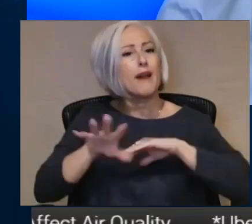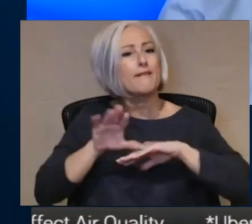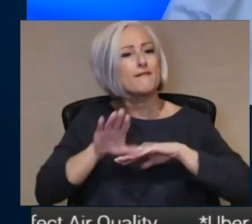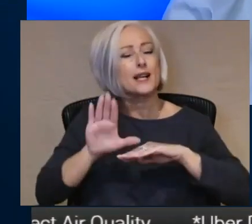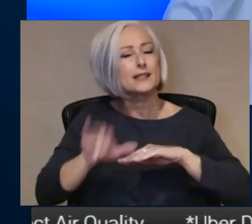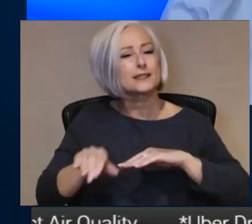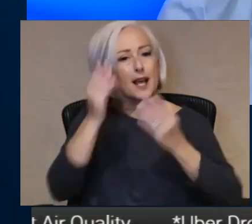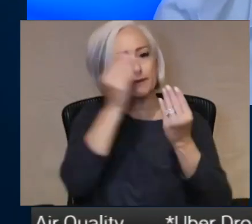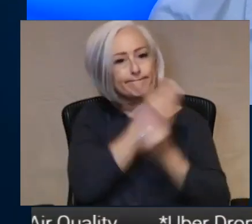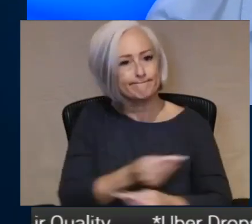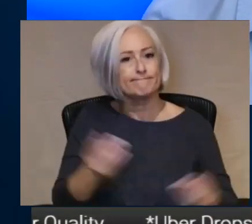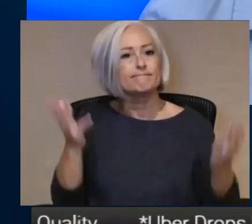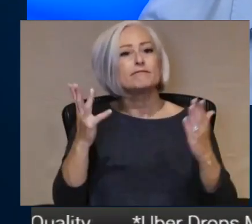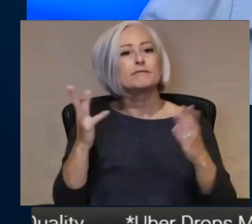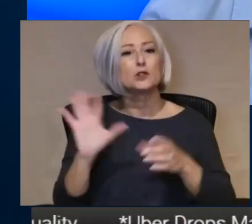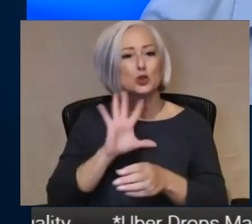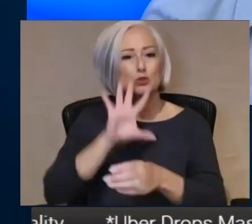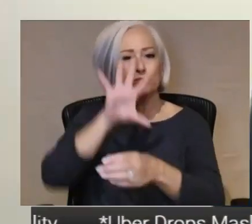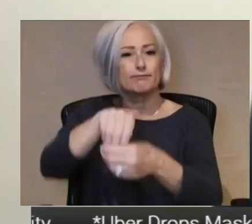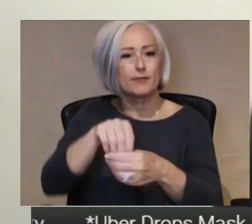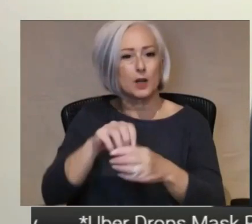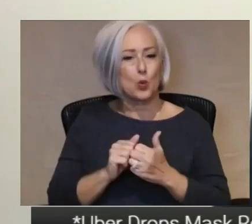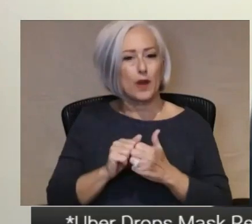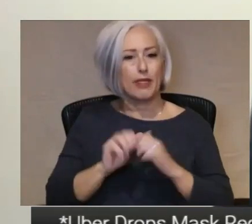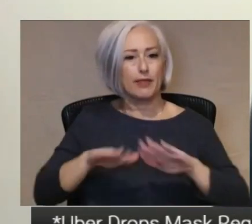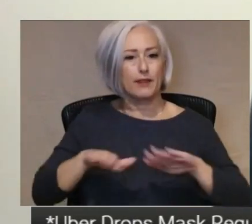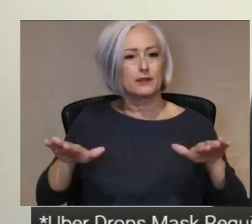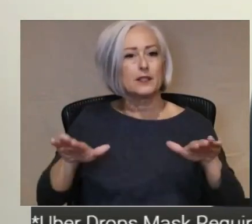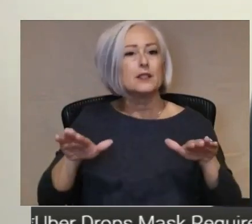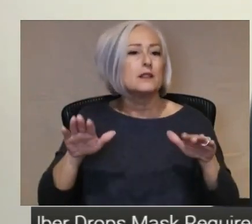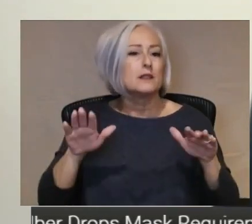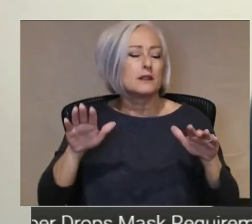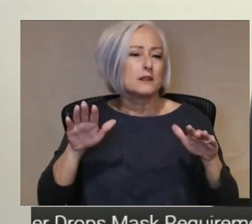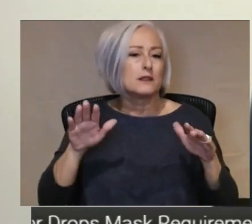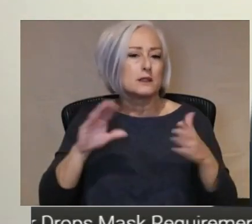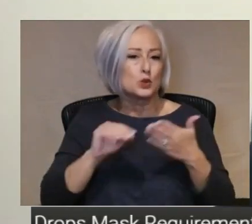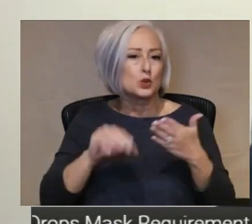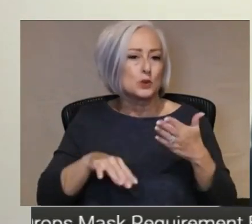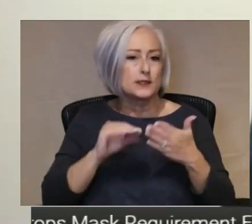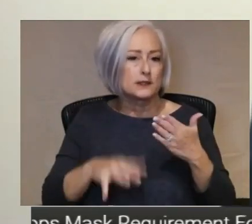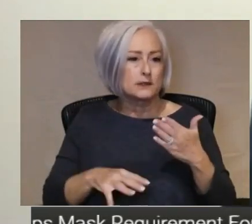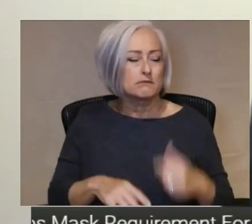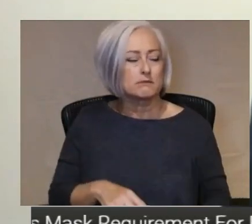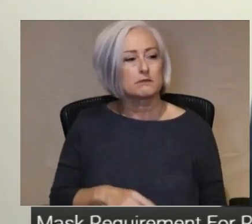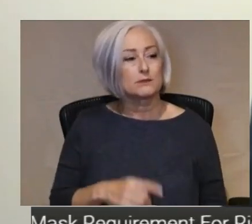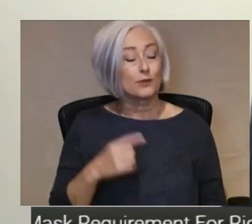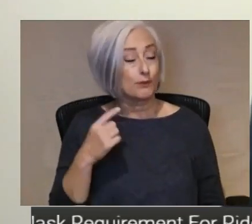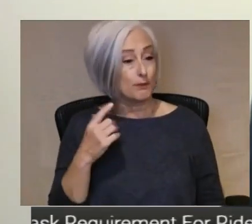get engaged with these kids? Well, you know, I think it's number one,